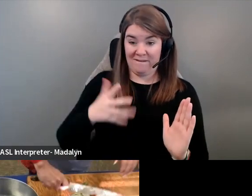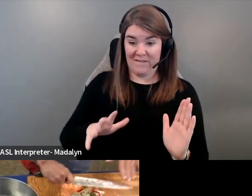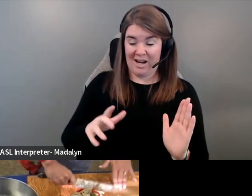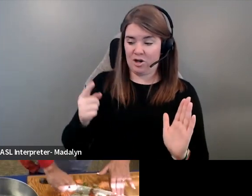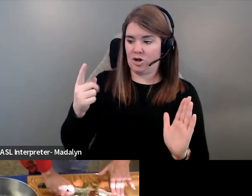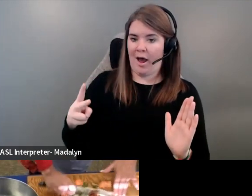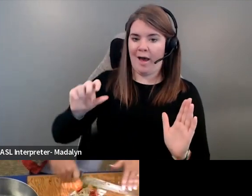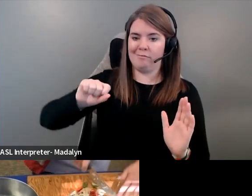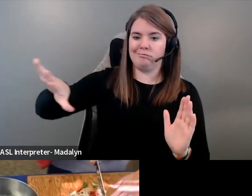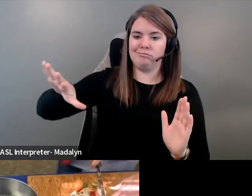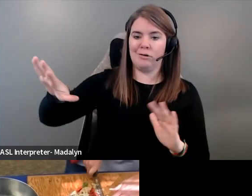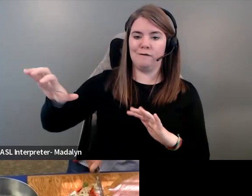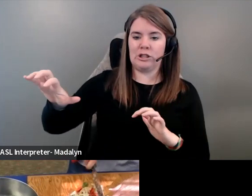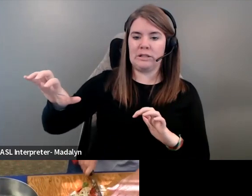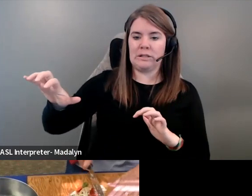freezer.